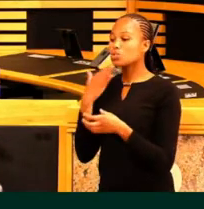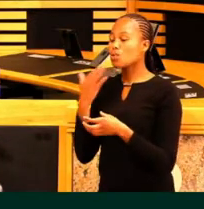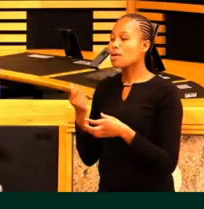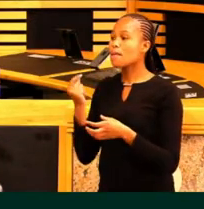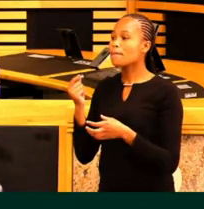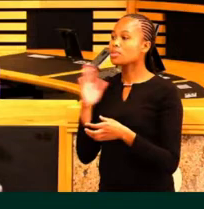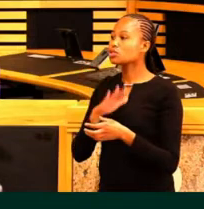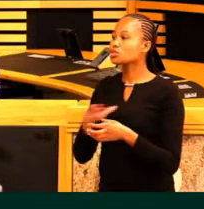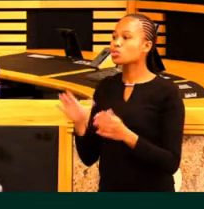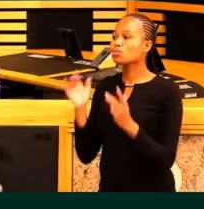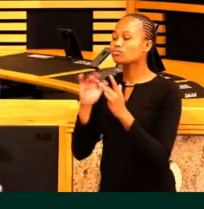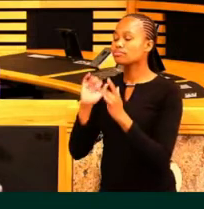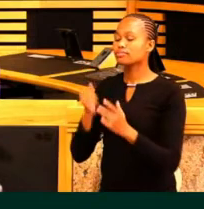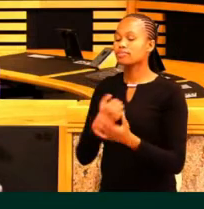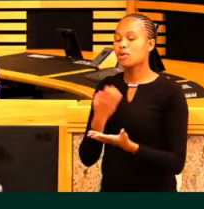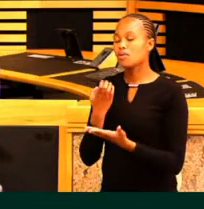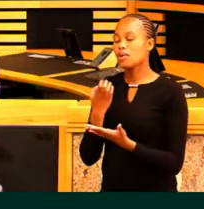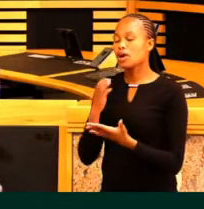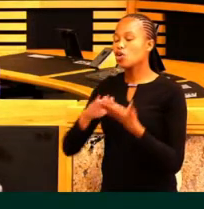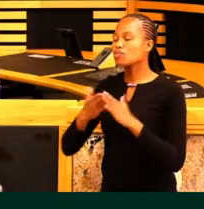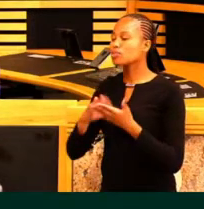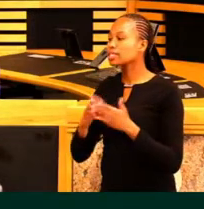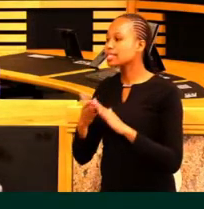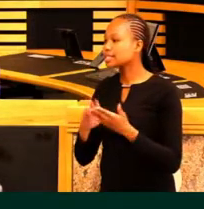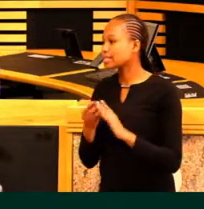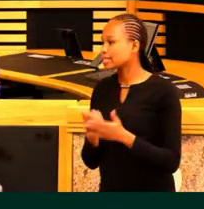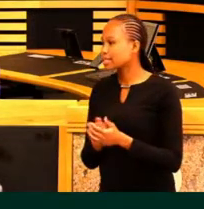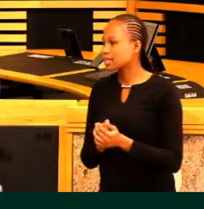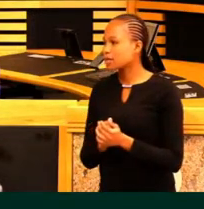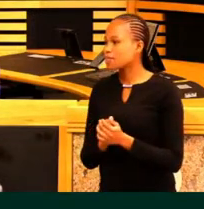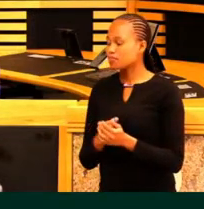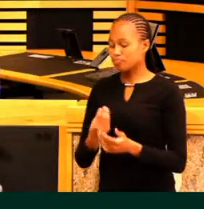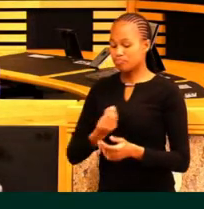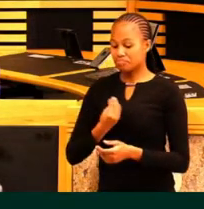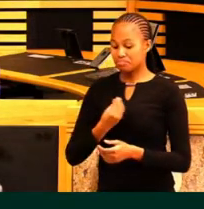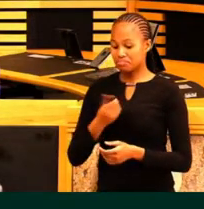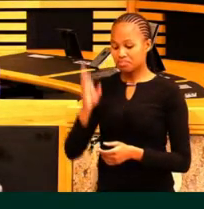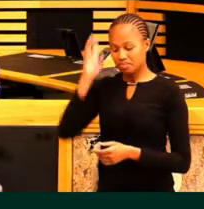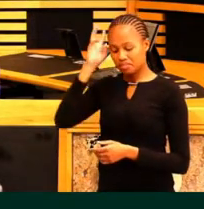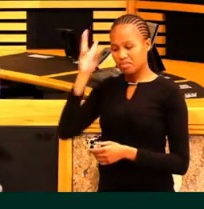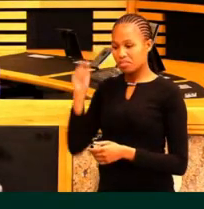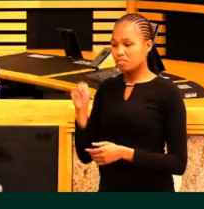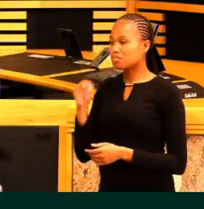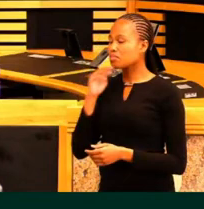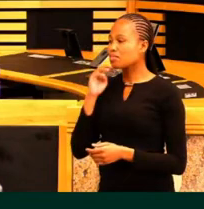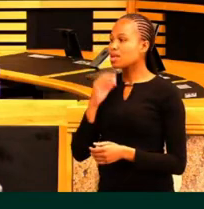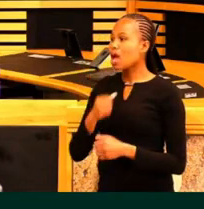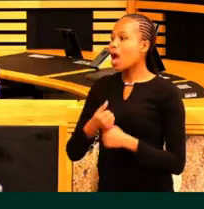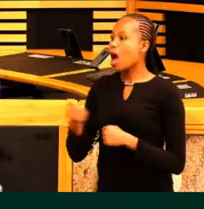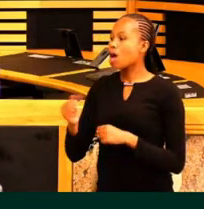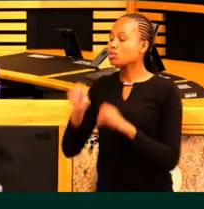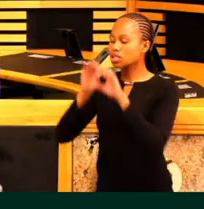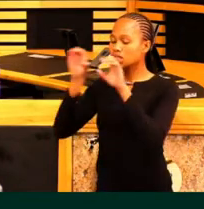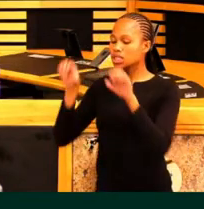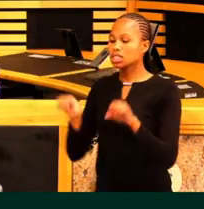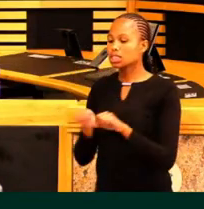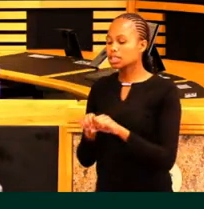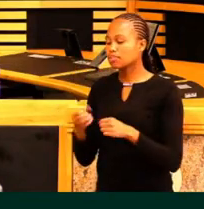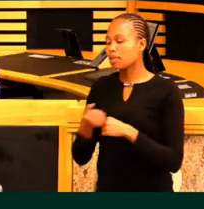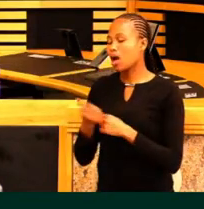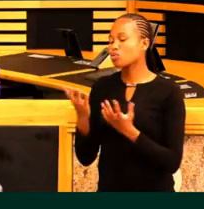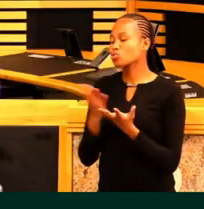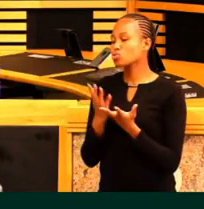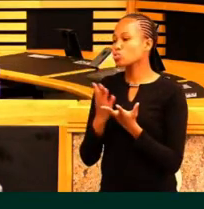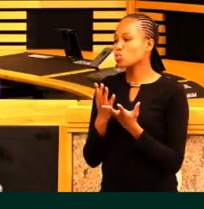does not reflect in our communities majority of young people in the investment are out of their system out of school unemployed